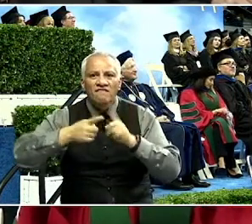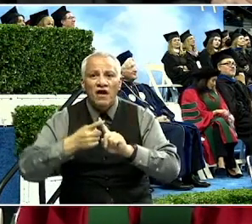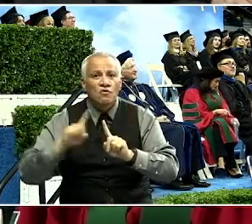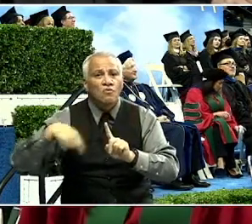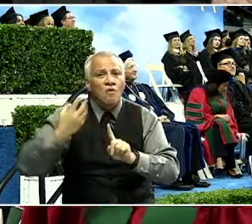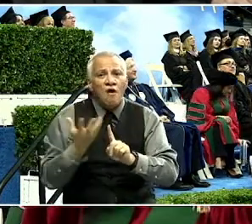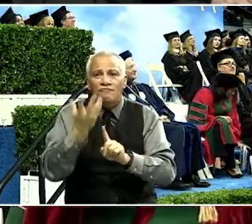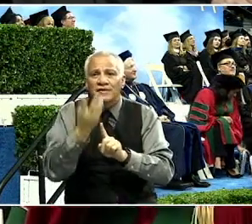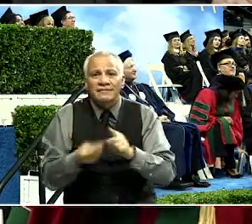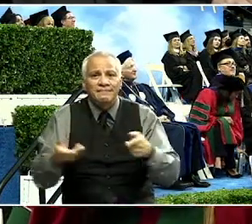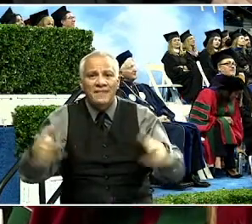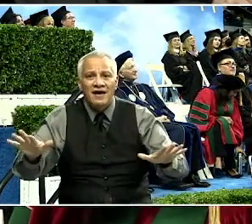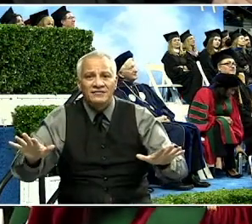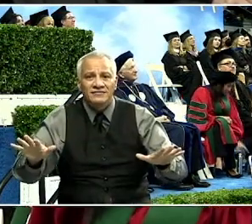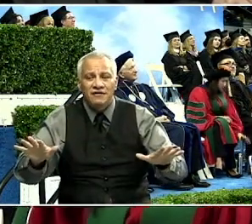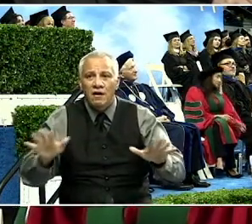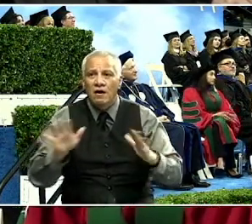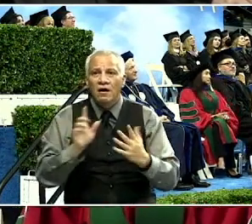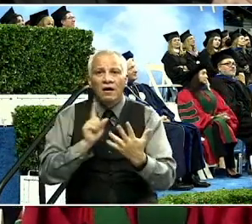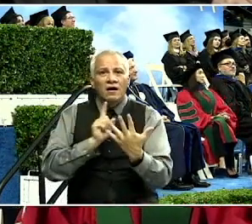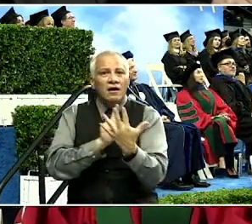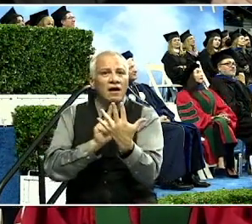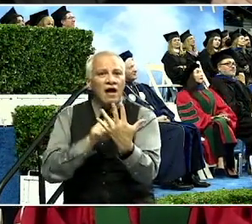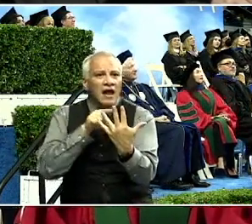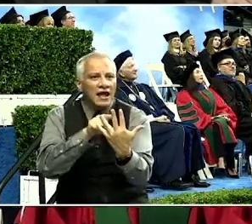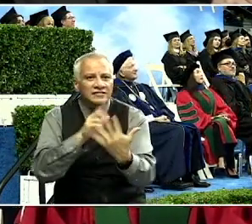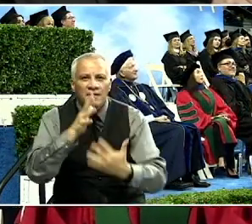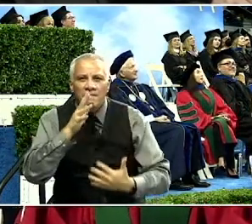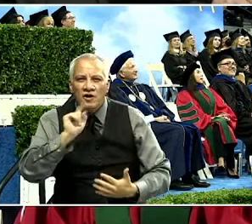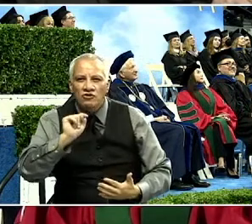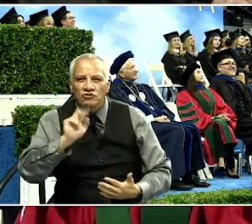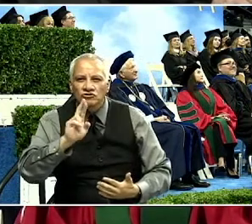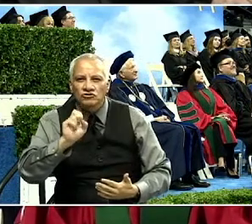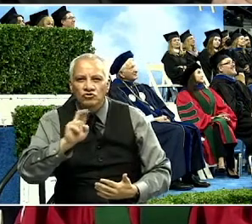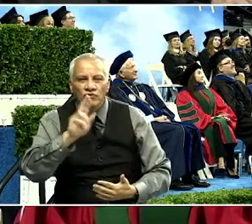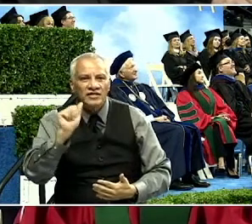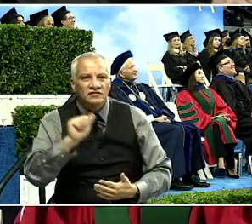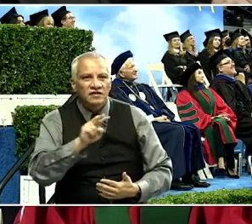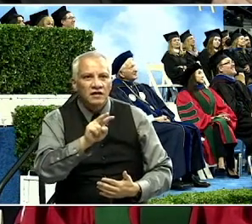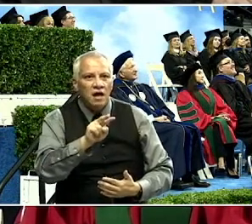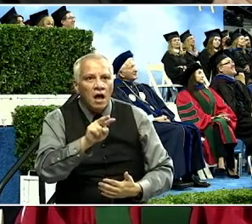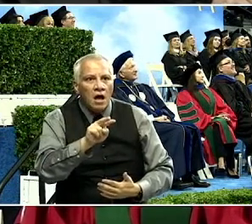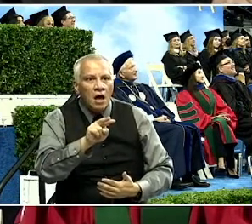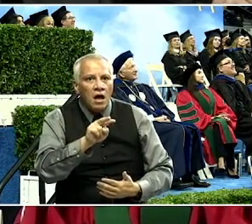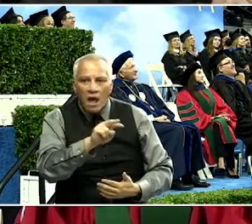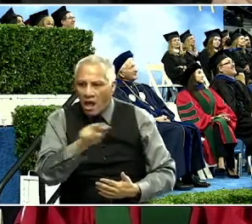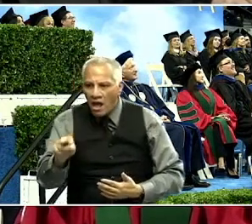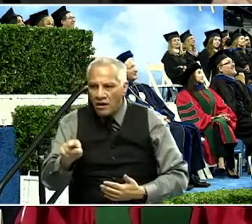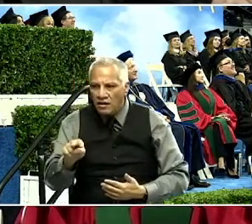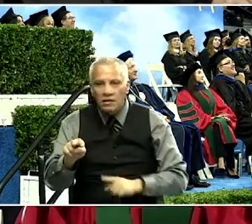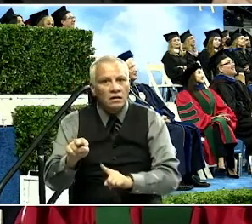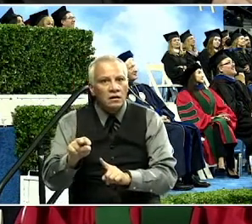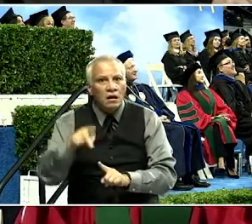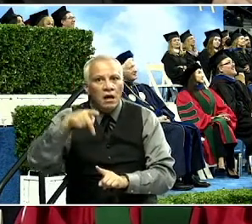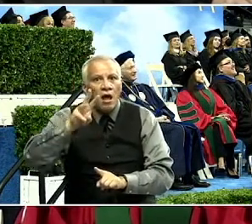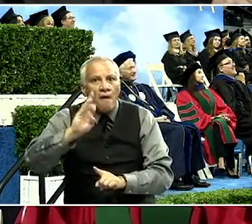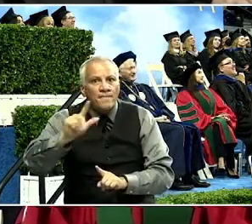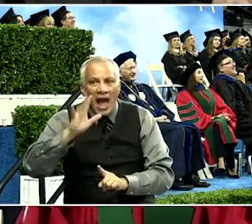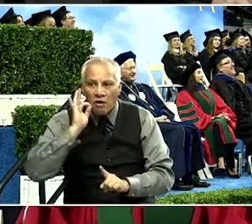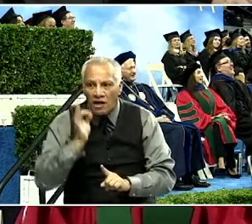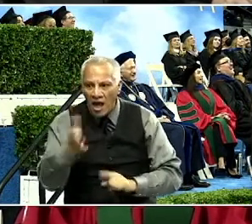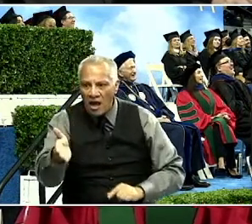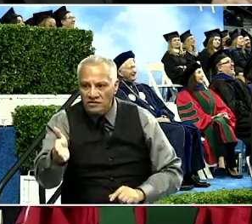have passed. And I see Mother Teresa. And oh my God, there's Powell Cat.